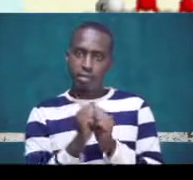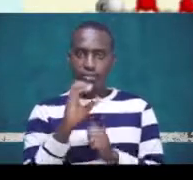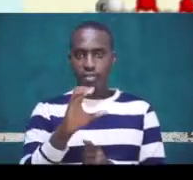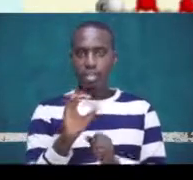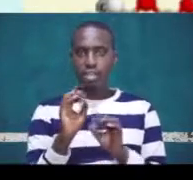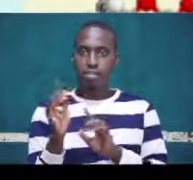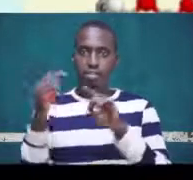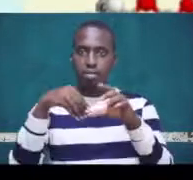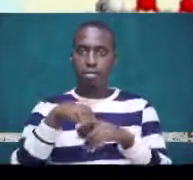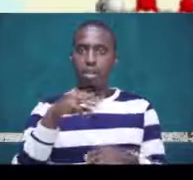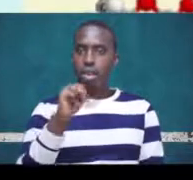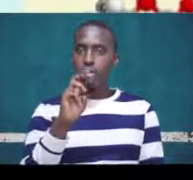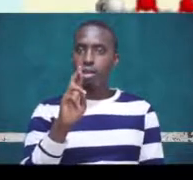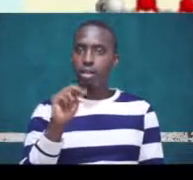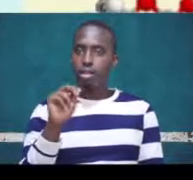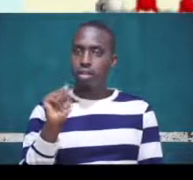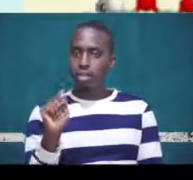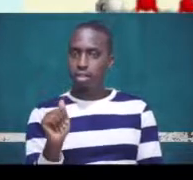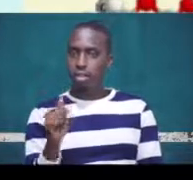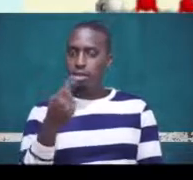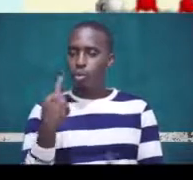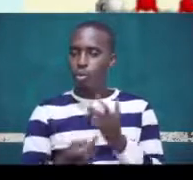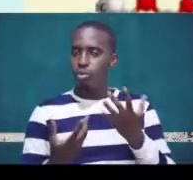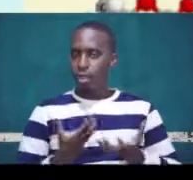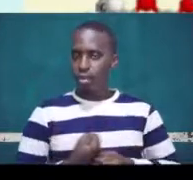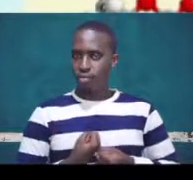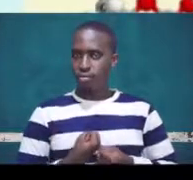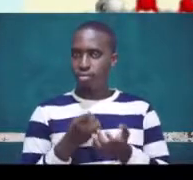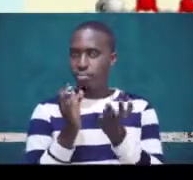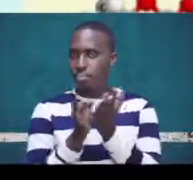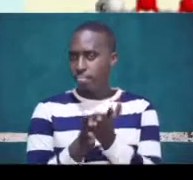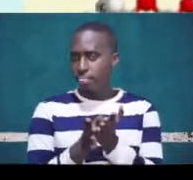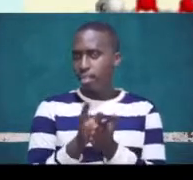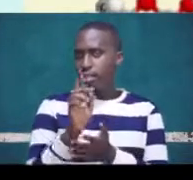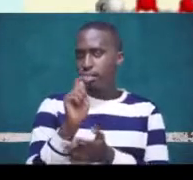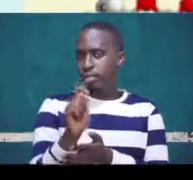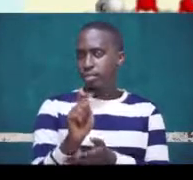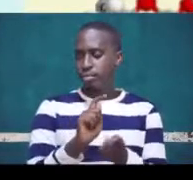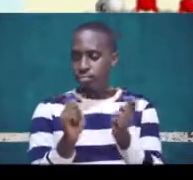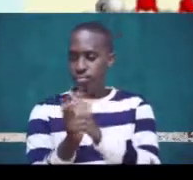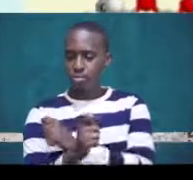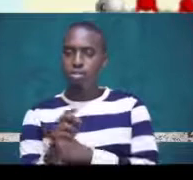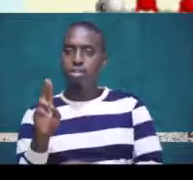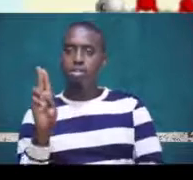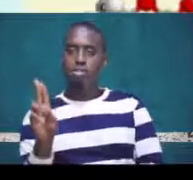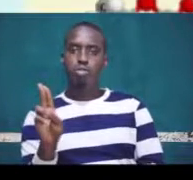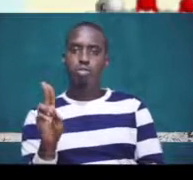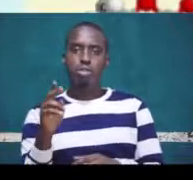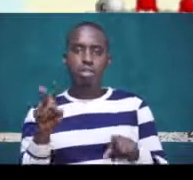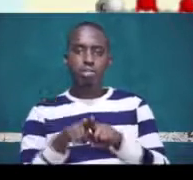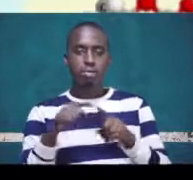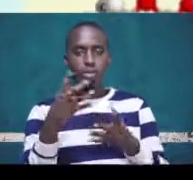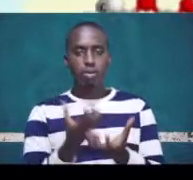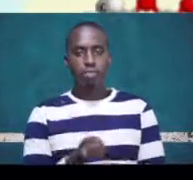comes to the mRNA, what do we have? Kick out the T and replace it with a U, as we do have